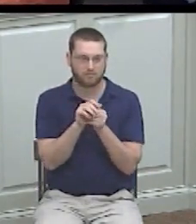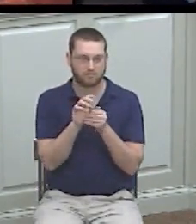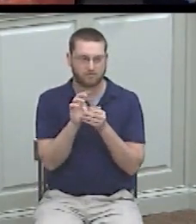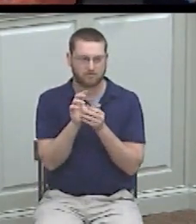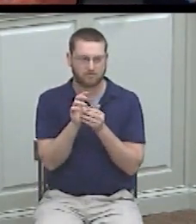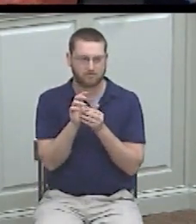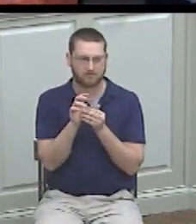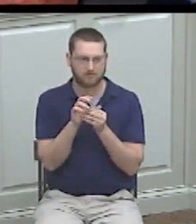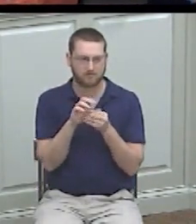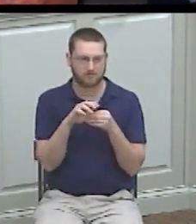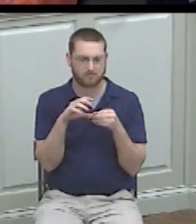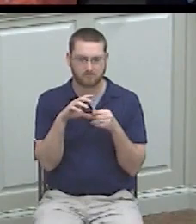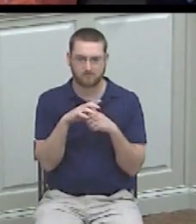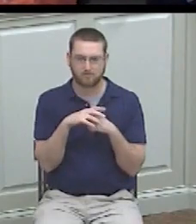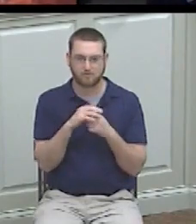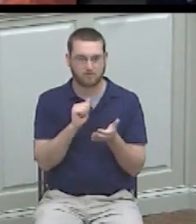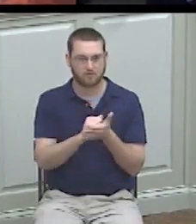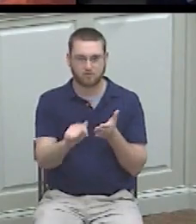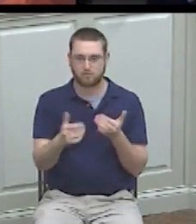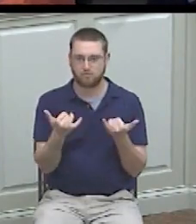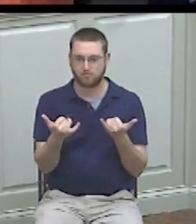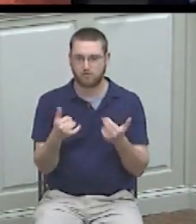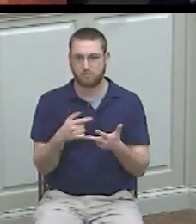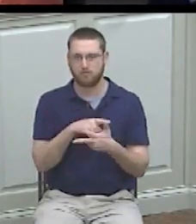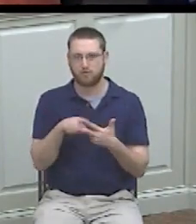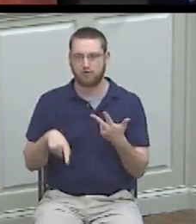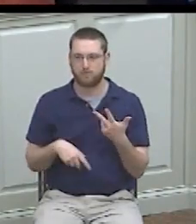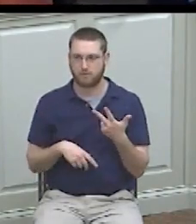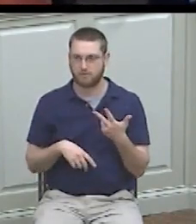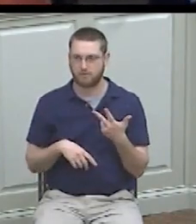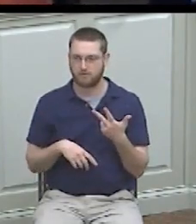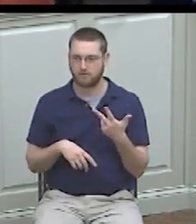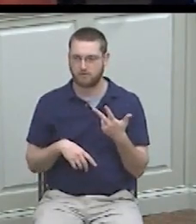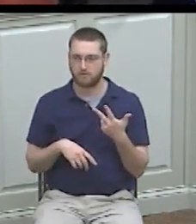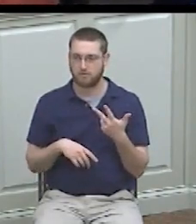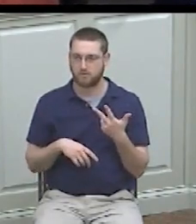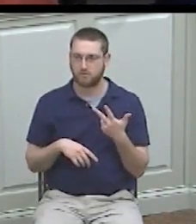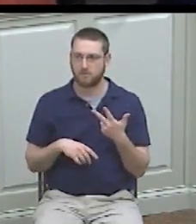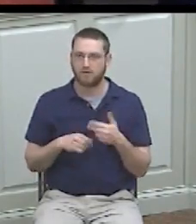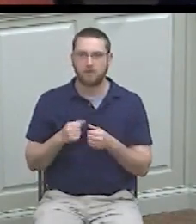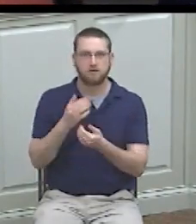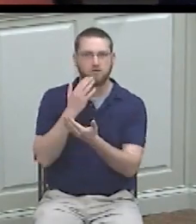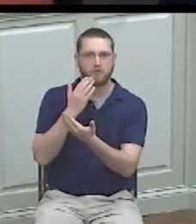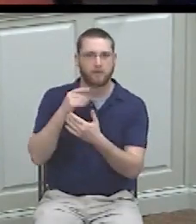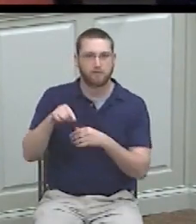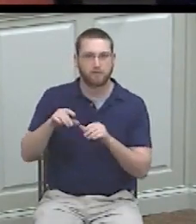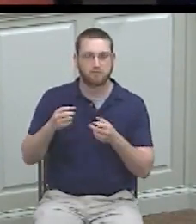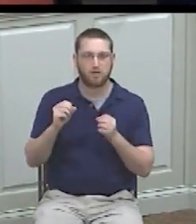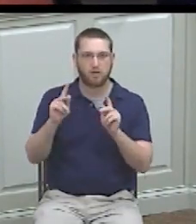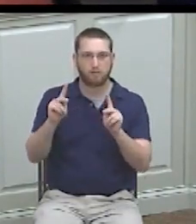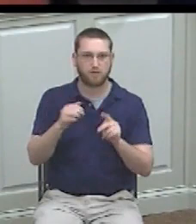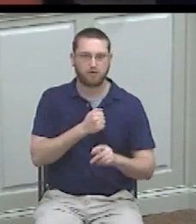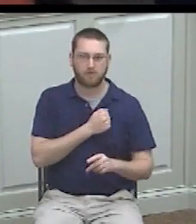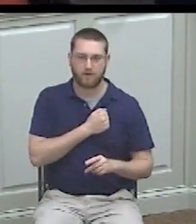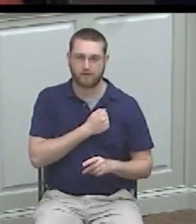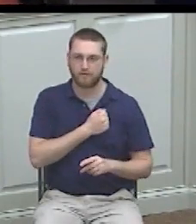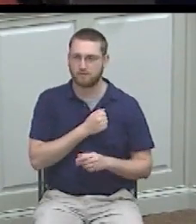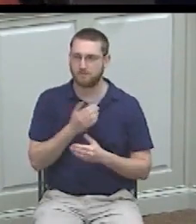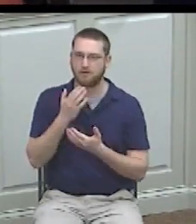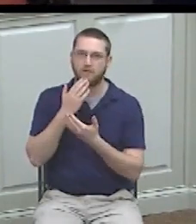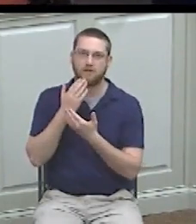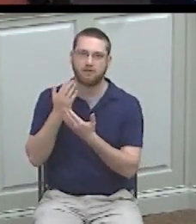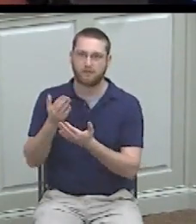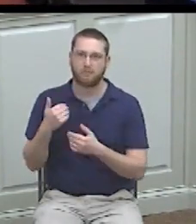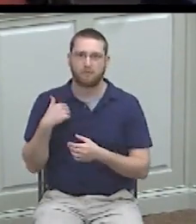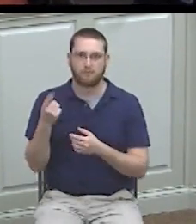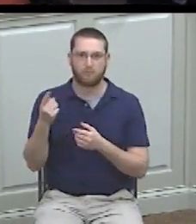Y'all gonna wear these tomorrow, you know. Fair enough. So, again, thank you for this opportunity, Mr. Atkins. Nice to be able to have alumnus